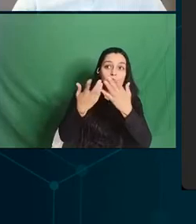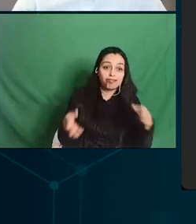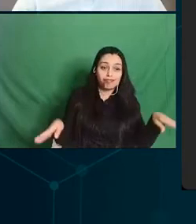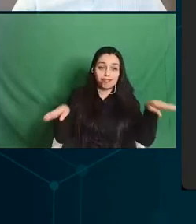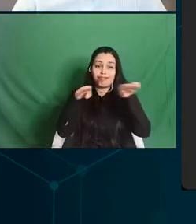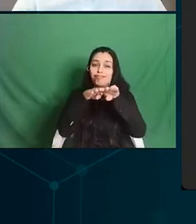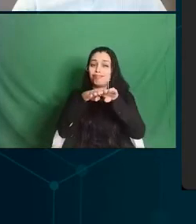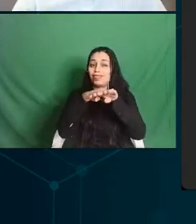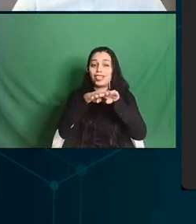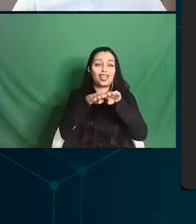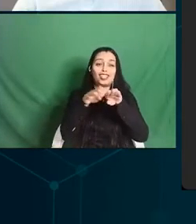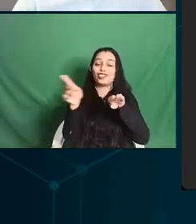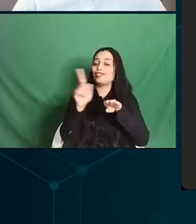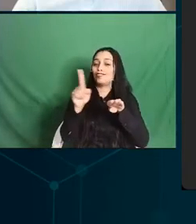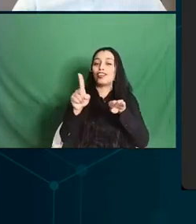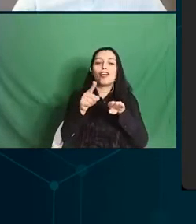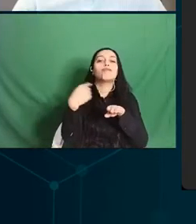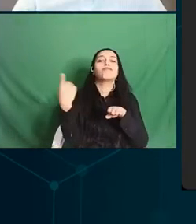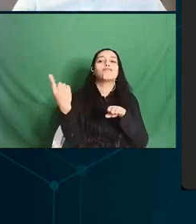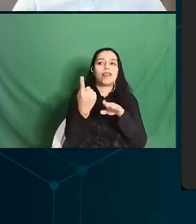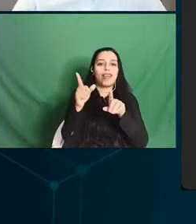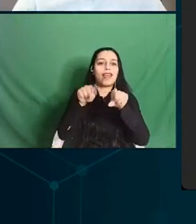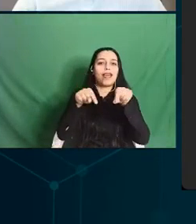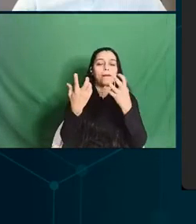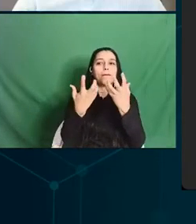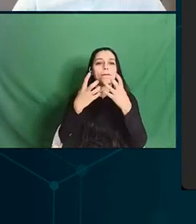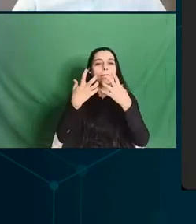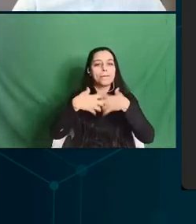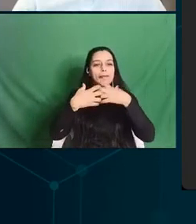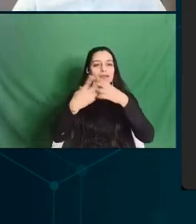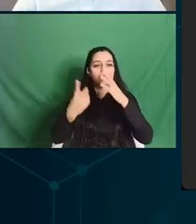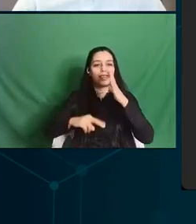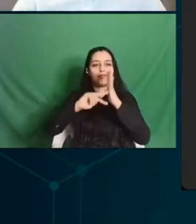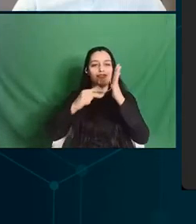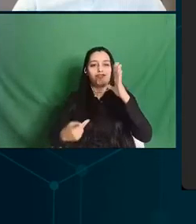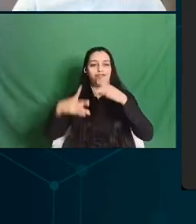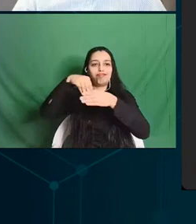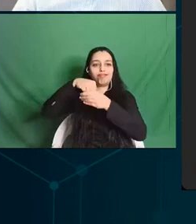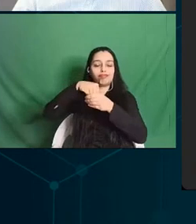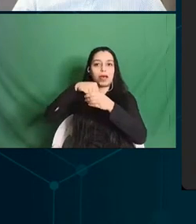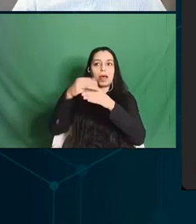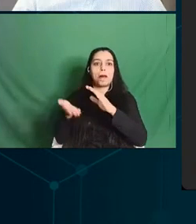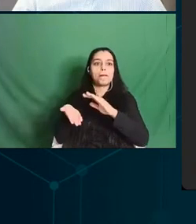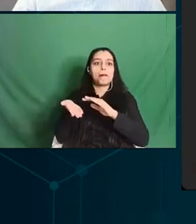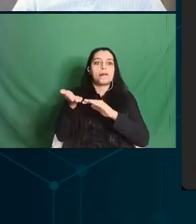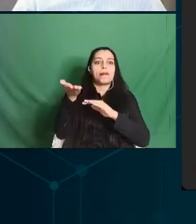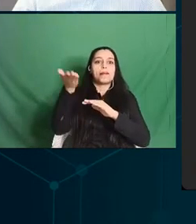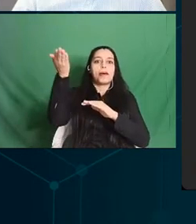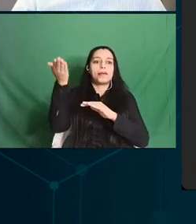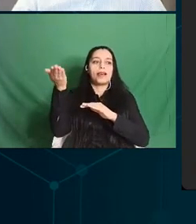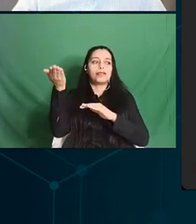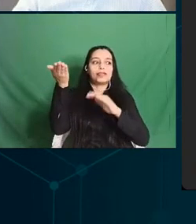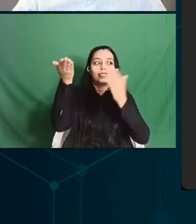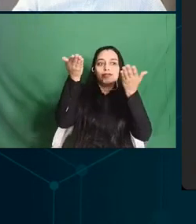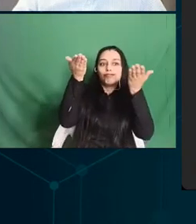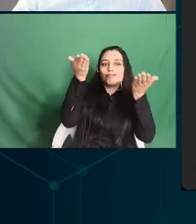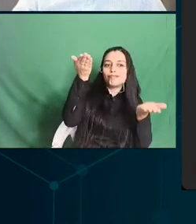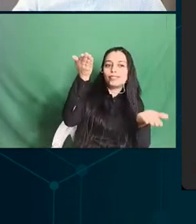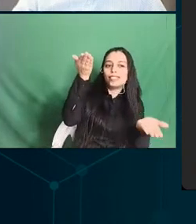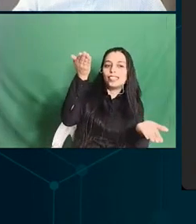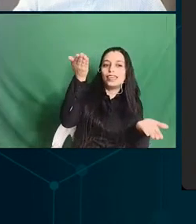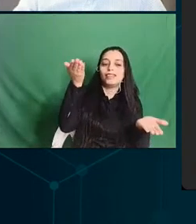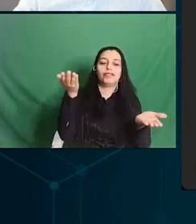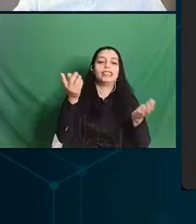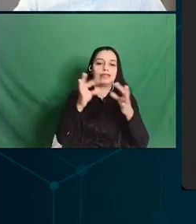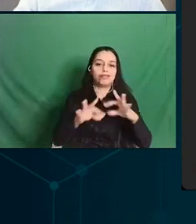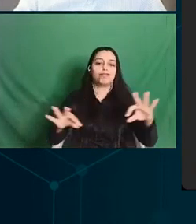product not just as, oh, we need to sell this. View it as something you're going to learn from,